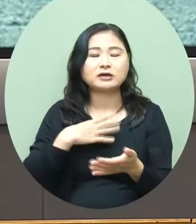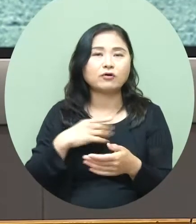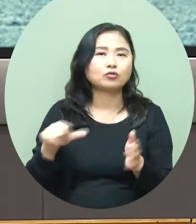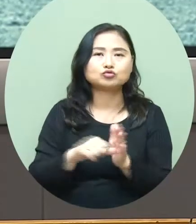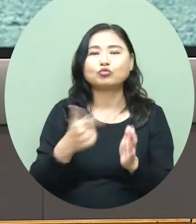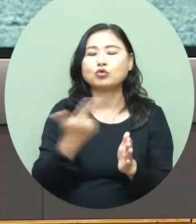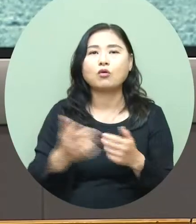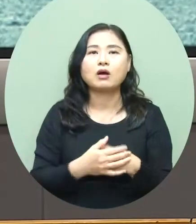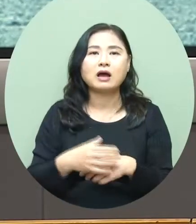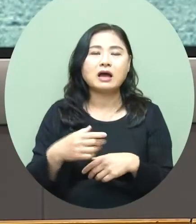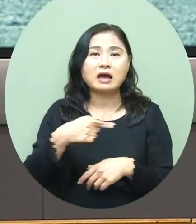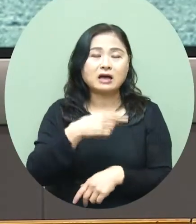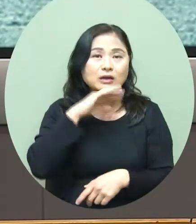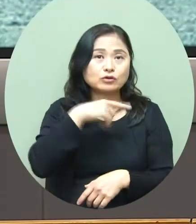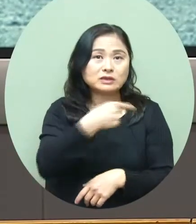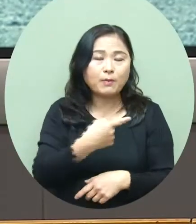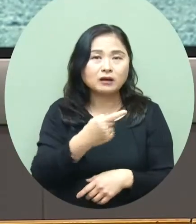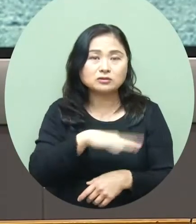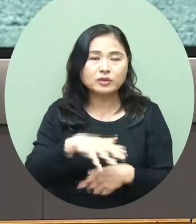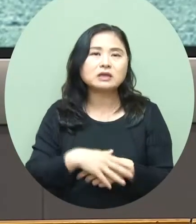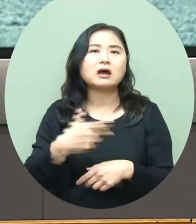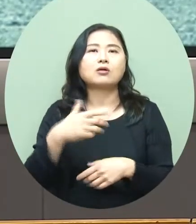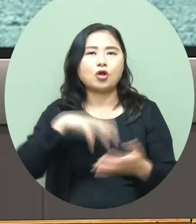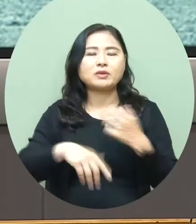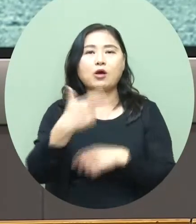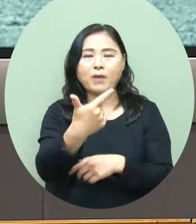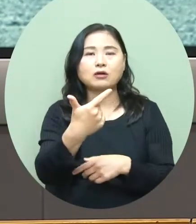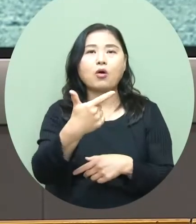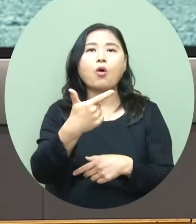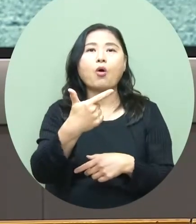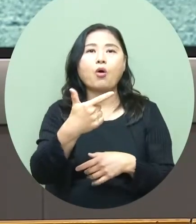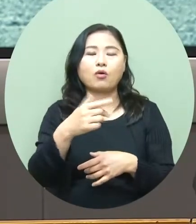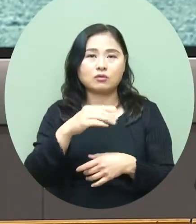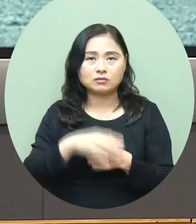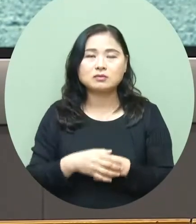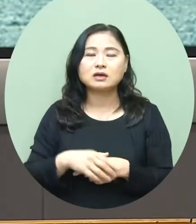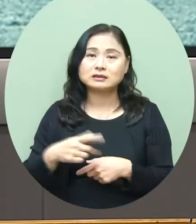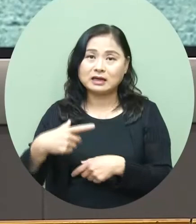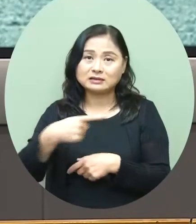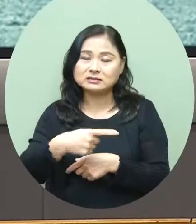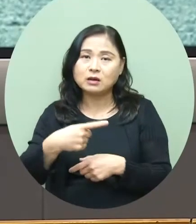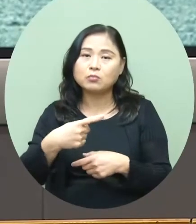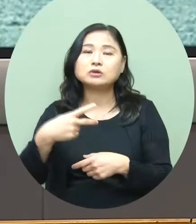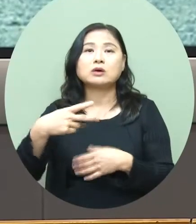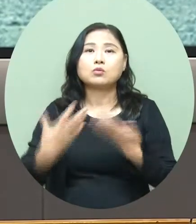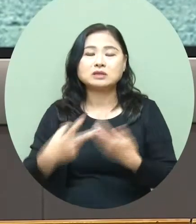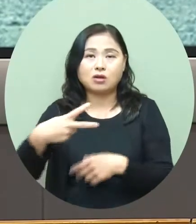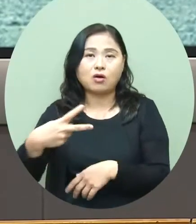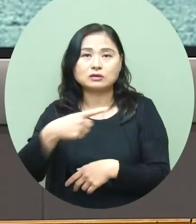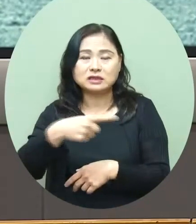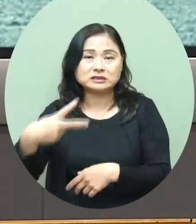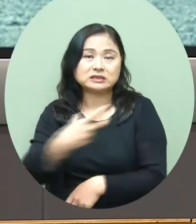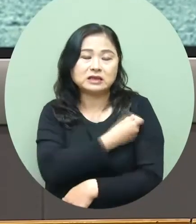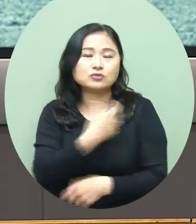at the number of, for those unvaccinated, 8 out of 10,000 were in critical or serious